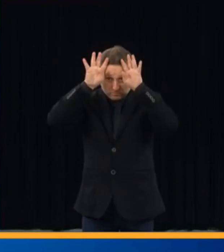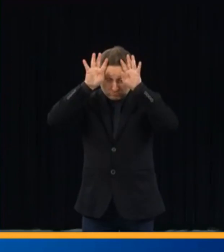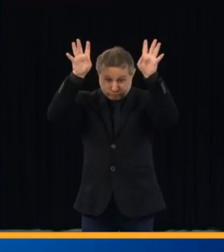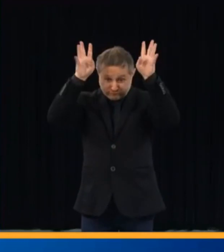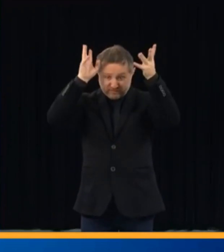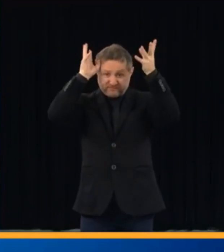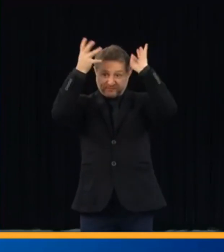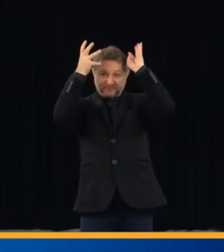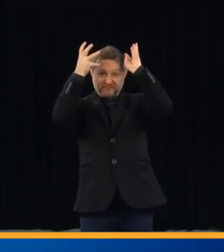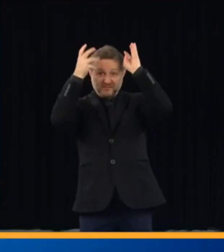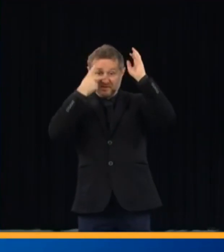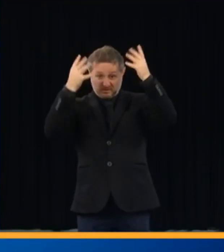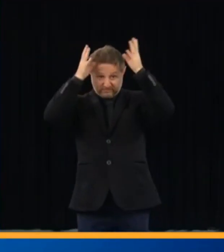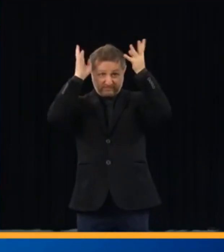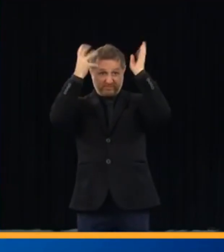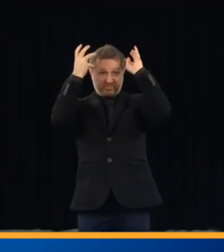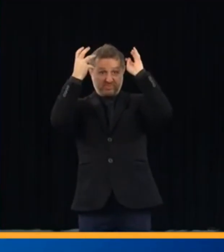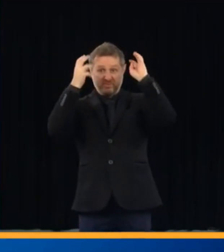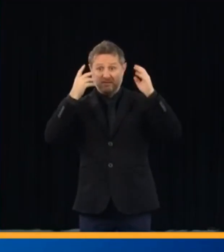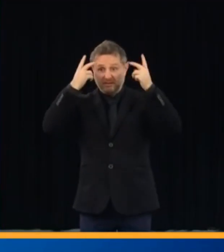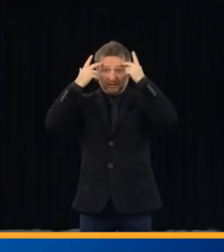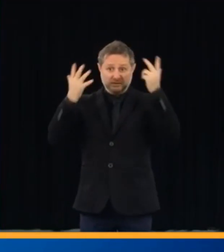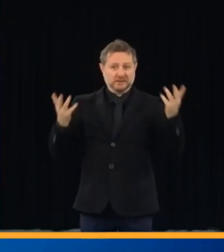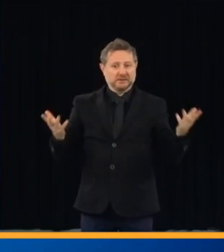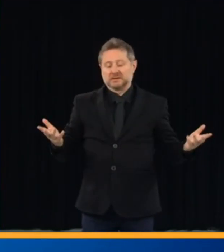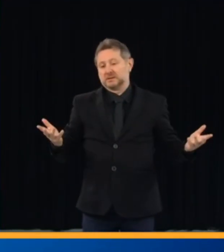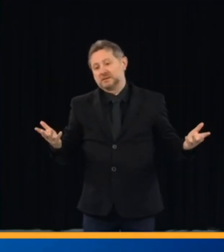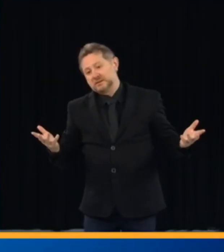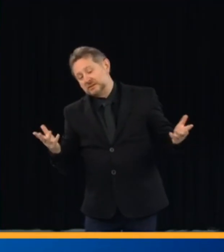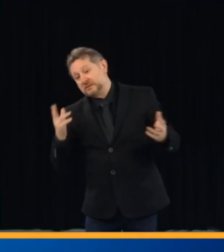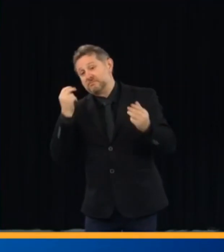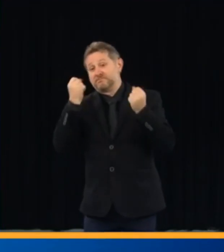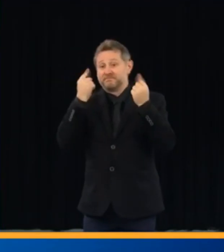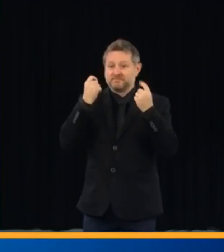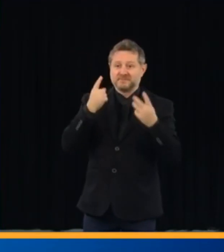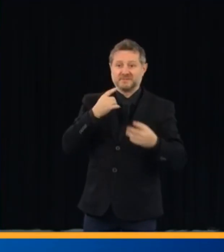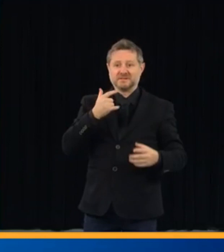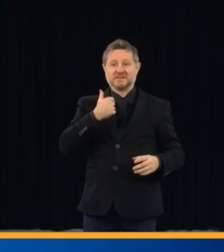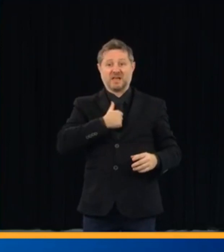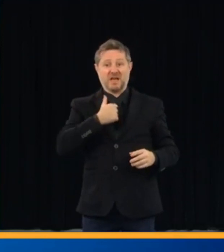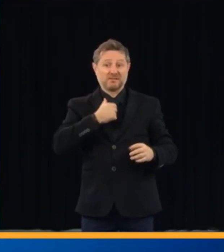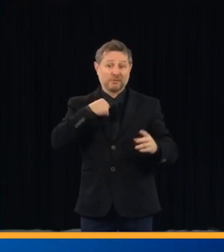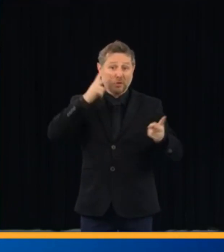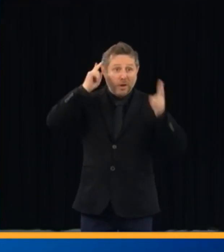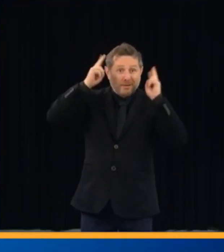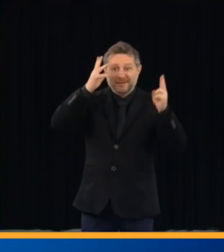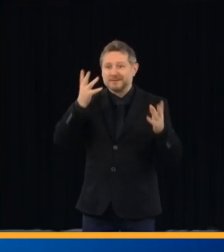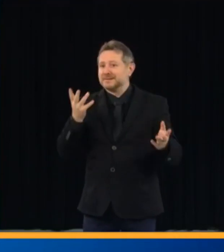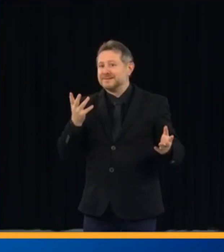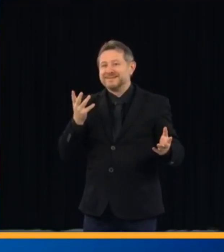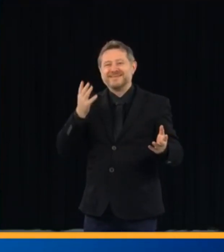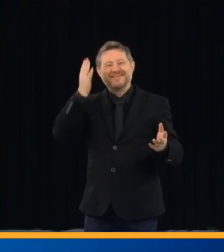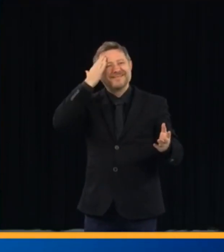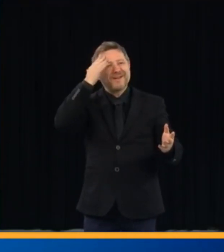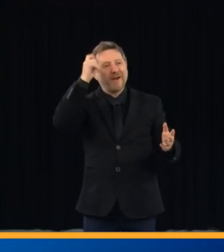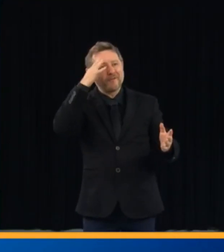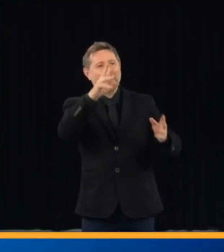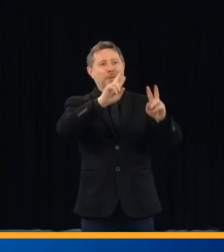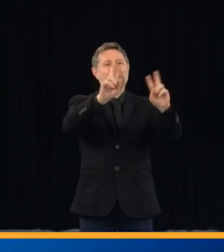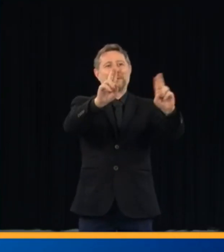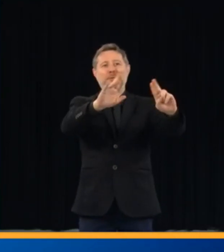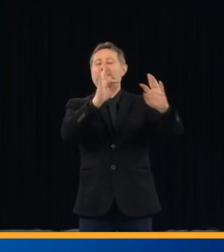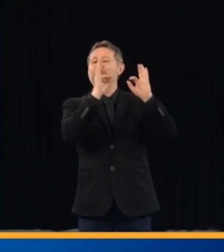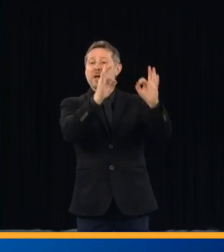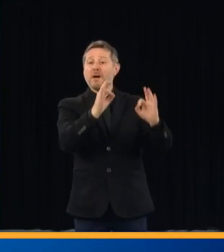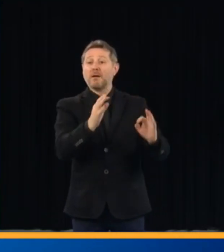to keep hair the way I want it to look. You look like you've been cutting your own hair, which some people are good at, some